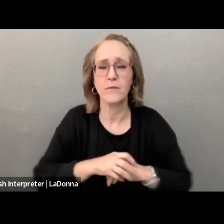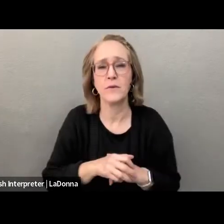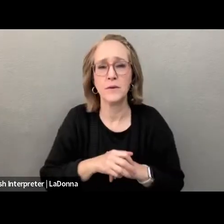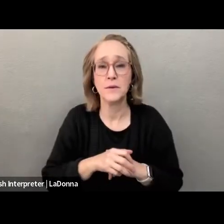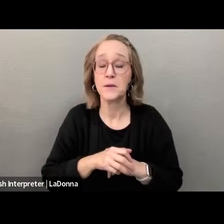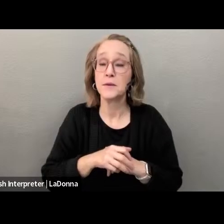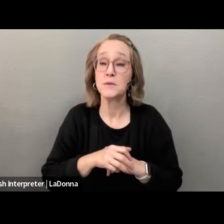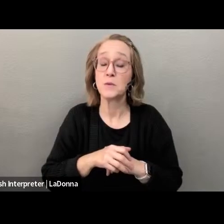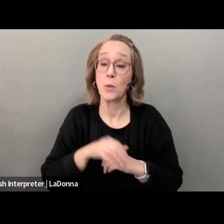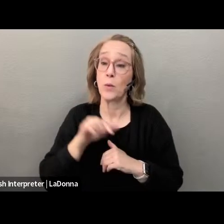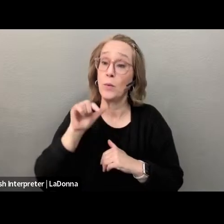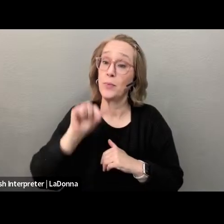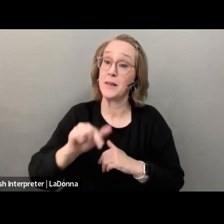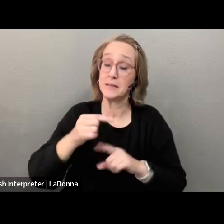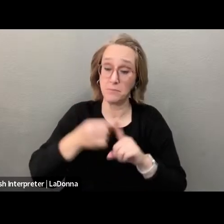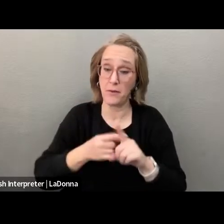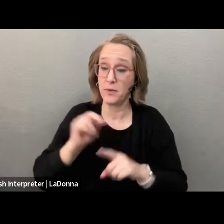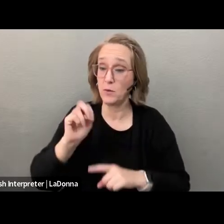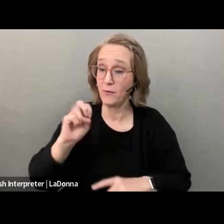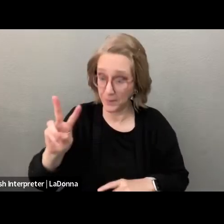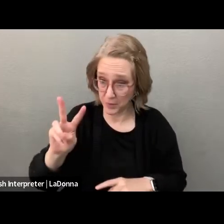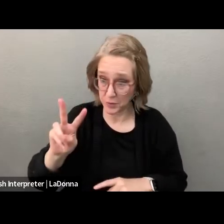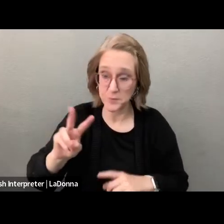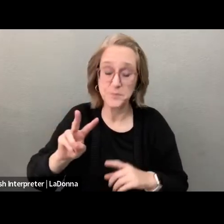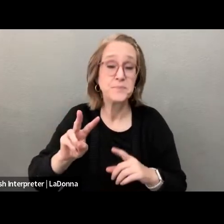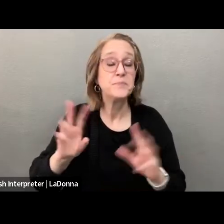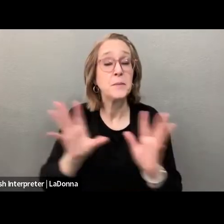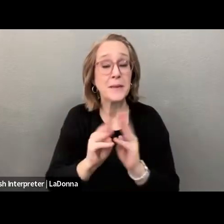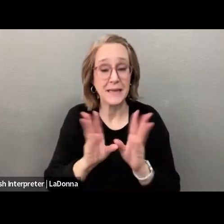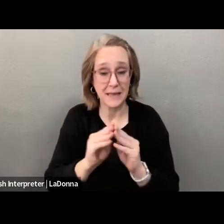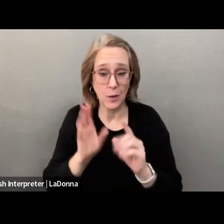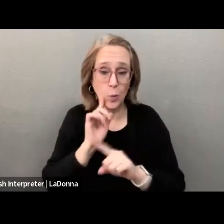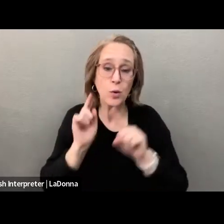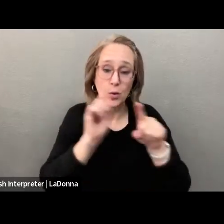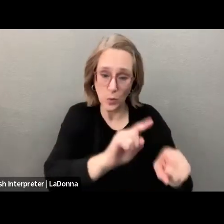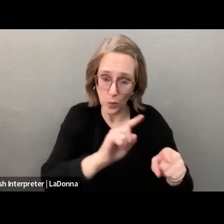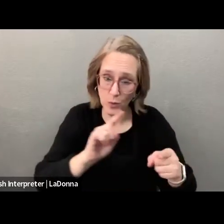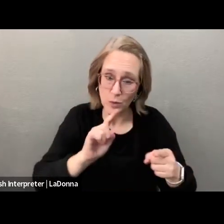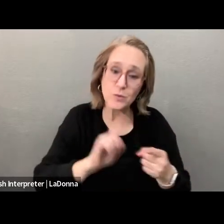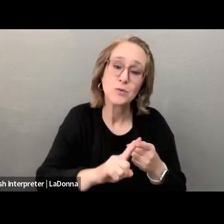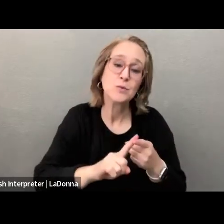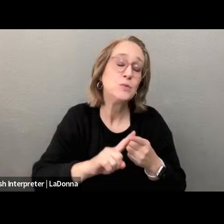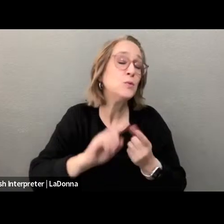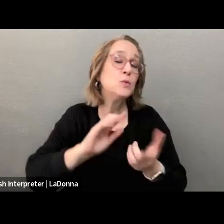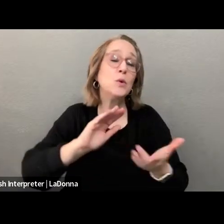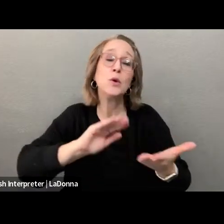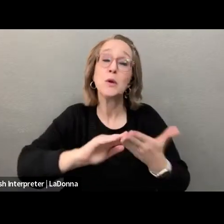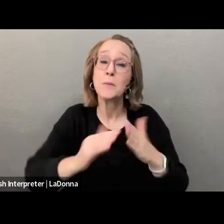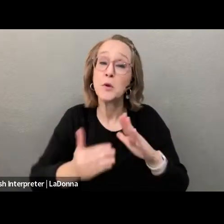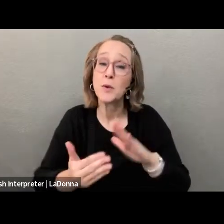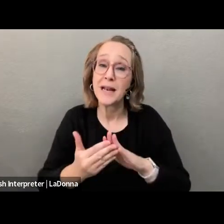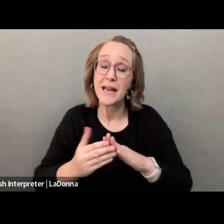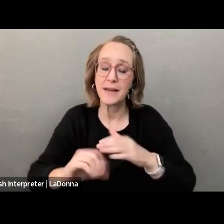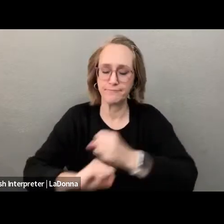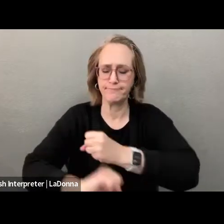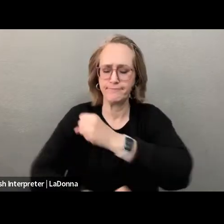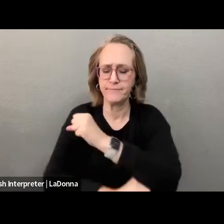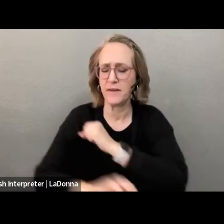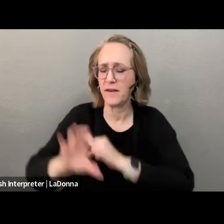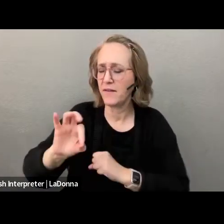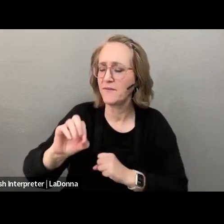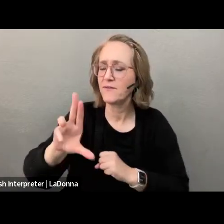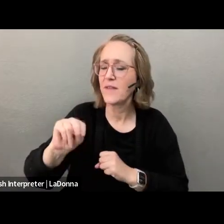going to the Community Foundation for Southern Arizona Center for Healthy Nonprofits, which has a workshop